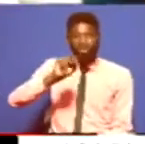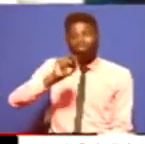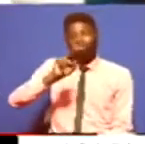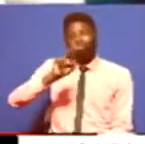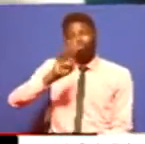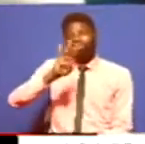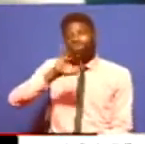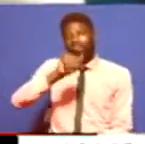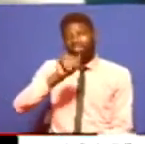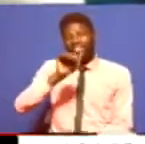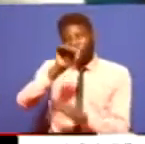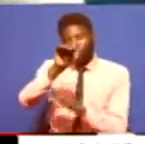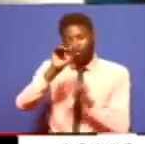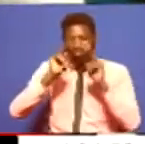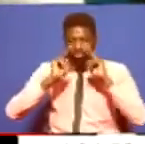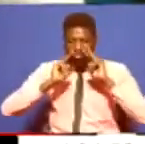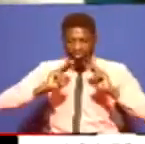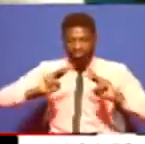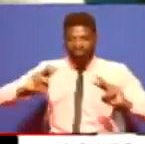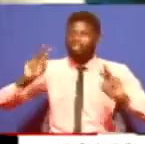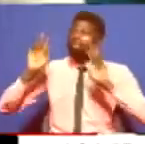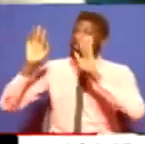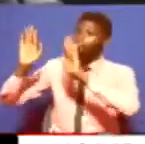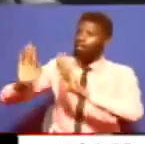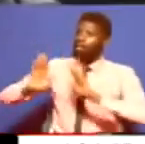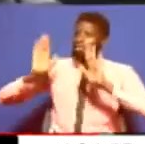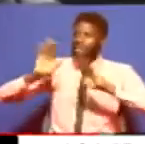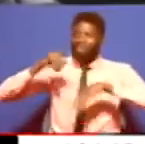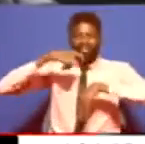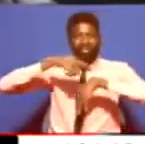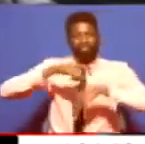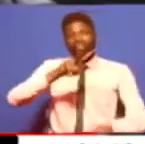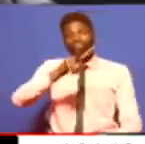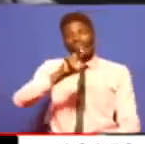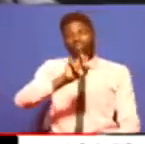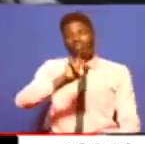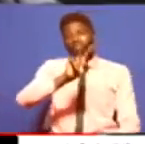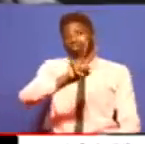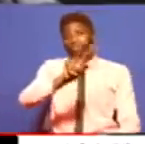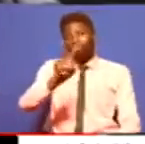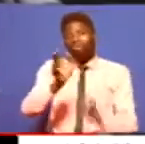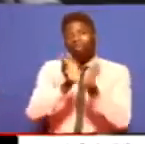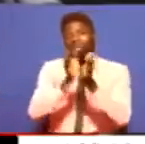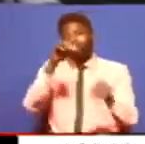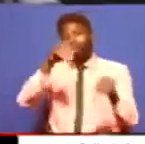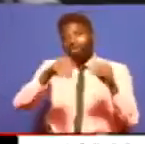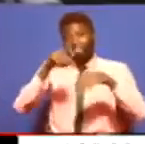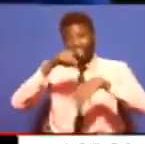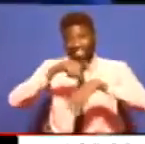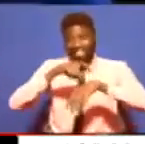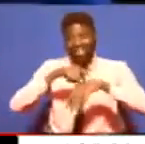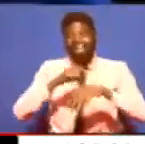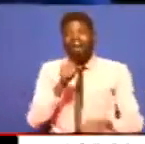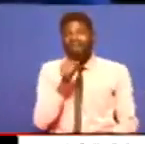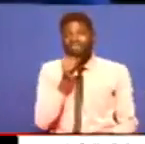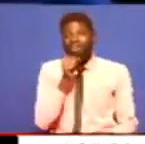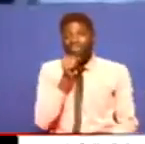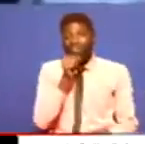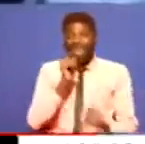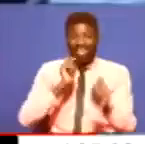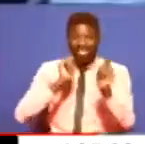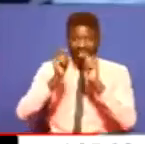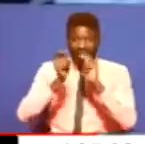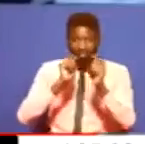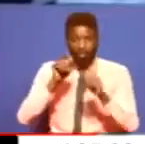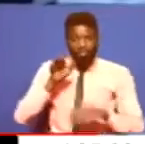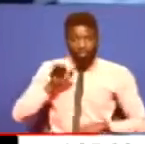peaceful campaigns in the run-up to the 2022 general election. Speaking to the media in Kisii Town, the women, led by Amina